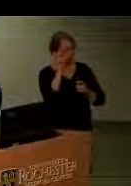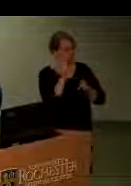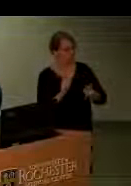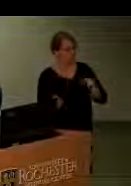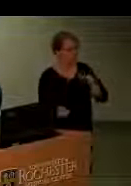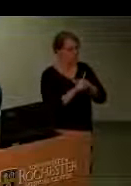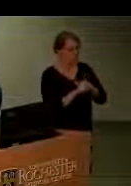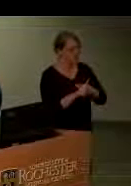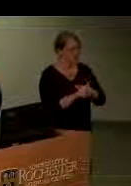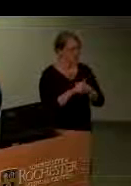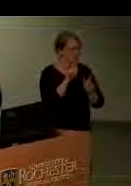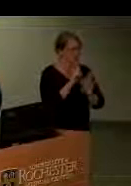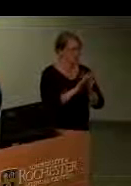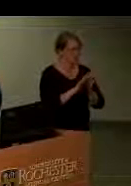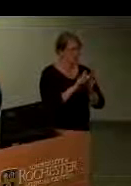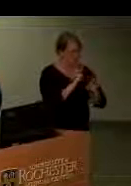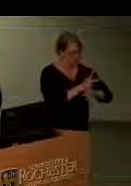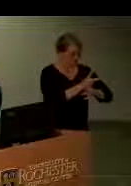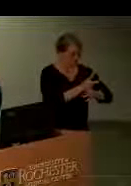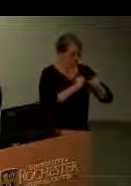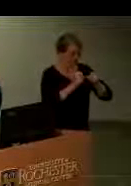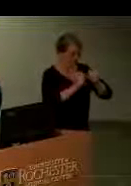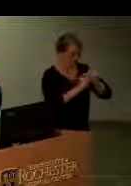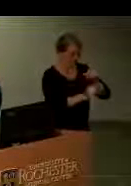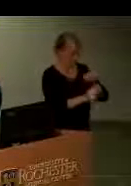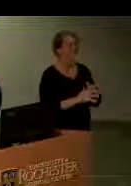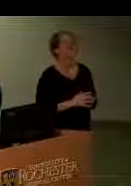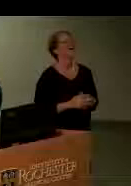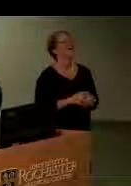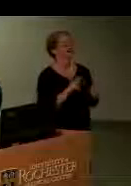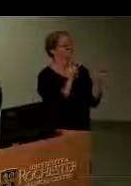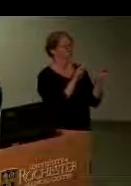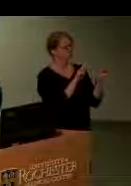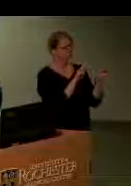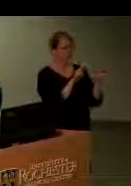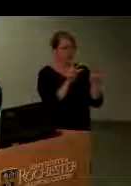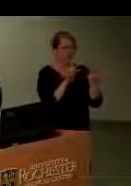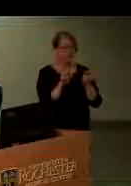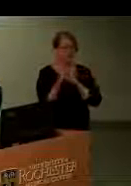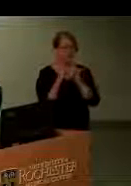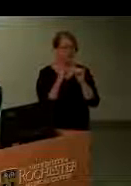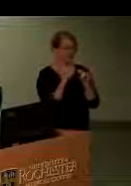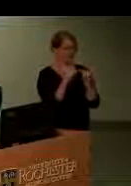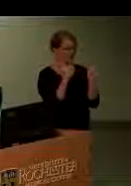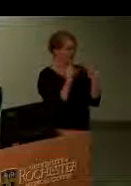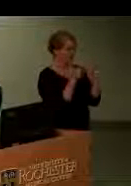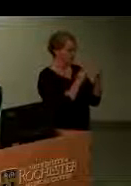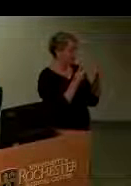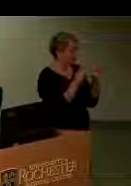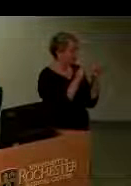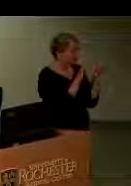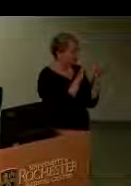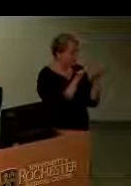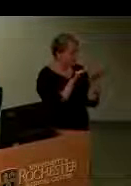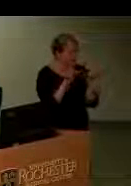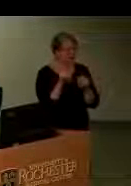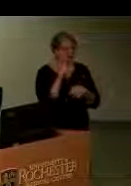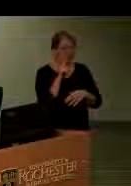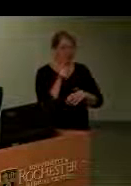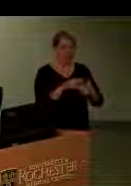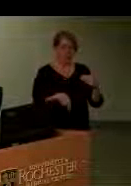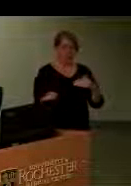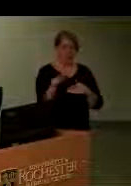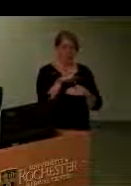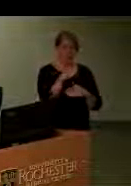wrong with the patient. And I looked around and I interviewed at a lot of places. And for those of you